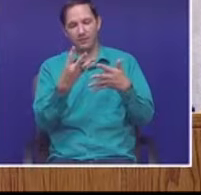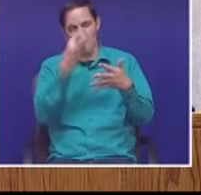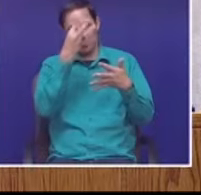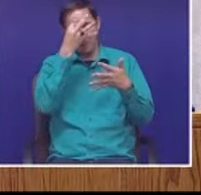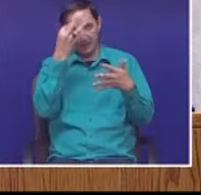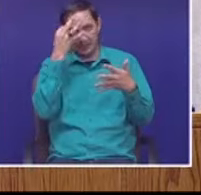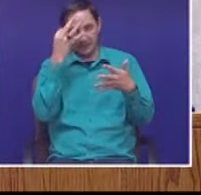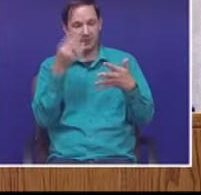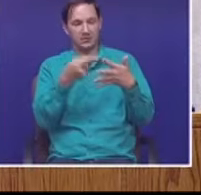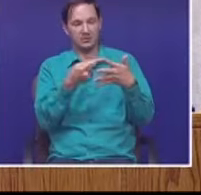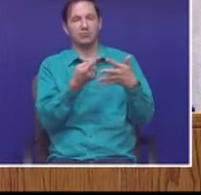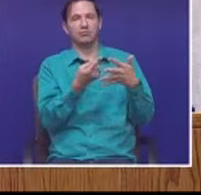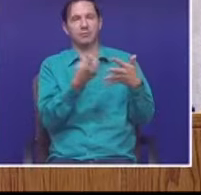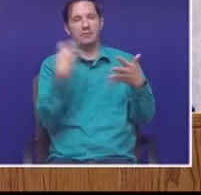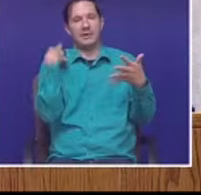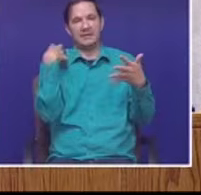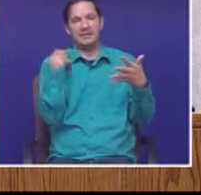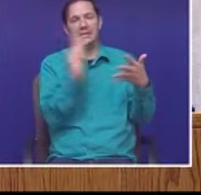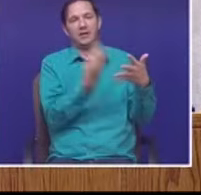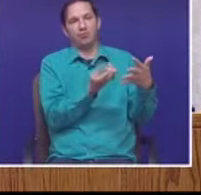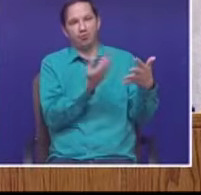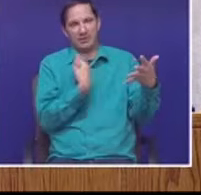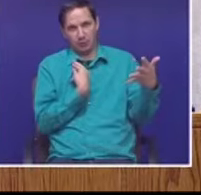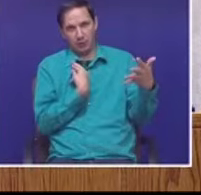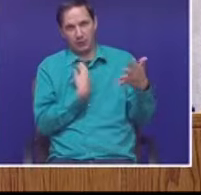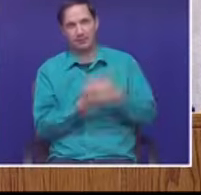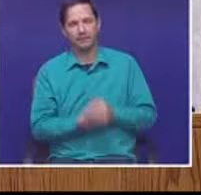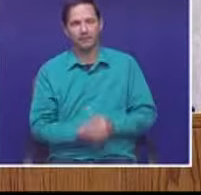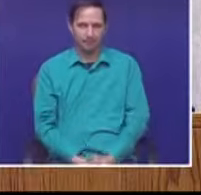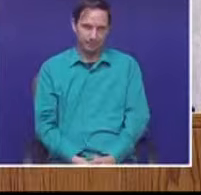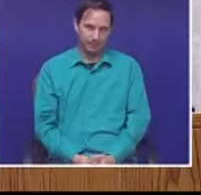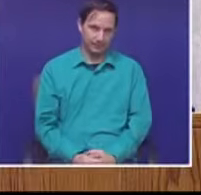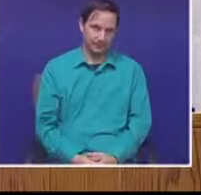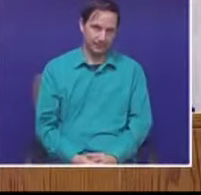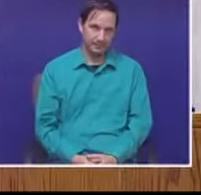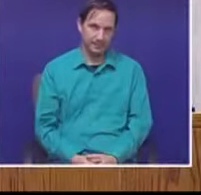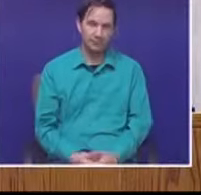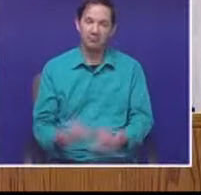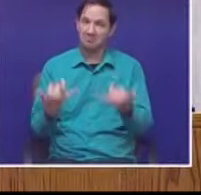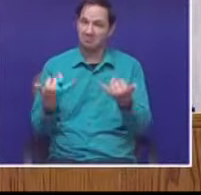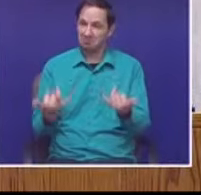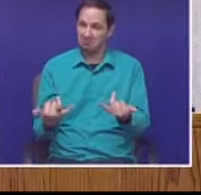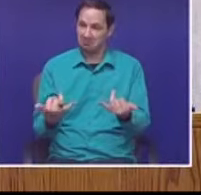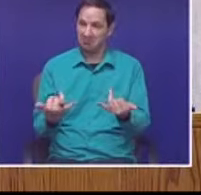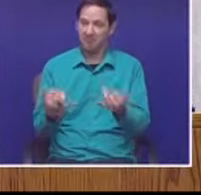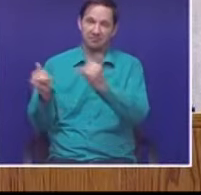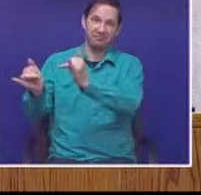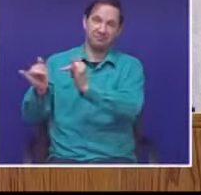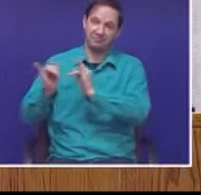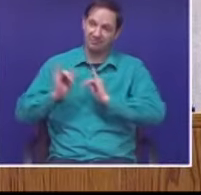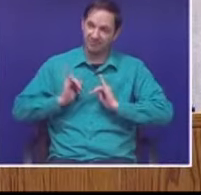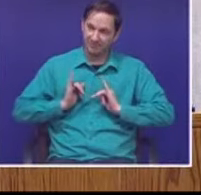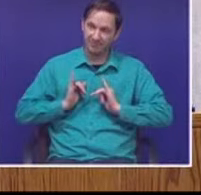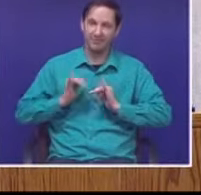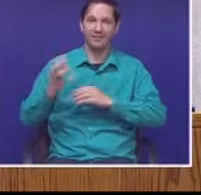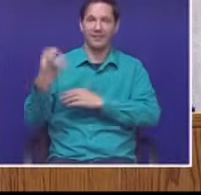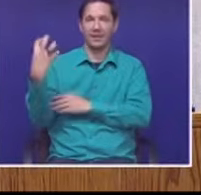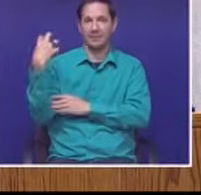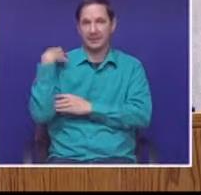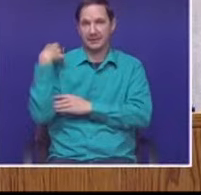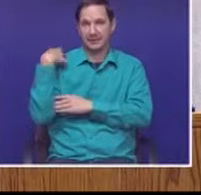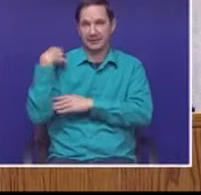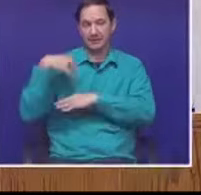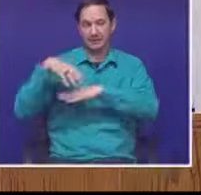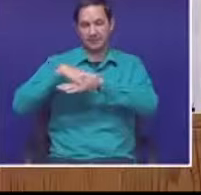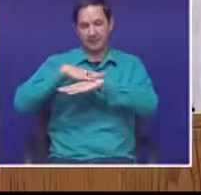the follow-up questions. I now take this opportunity and invite the Minister of